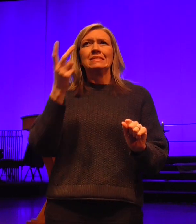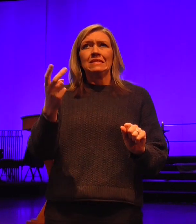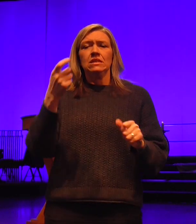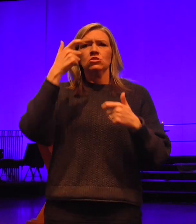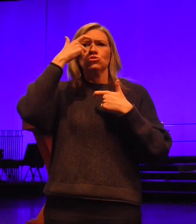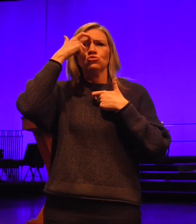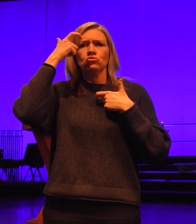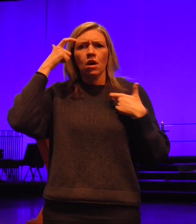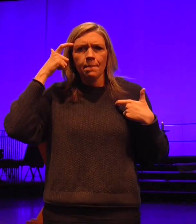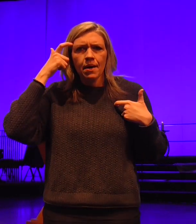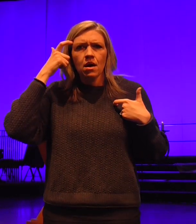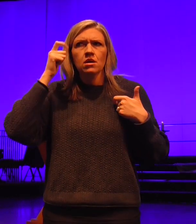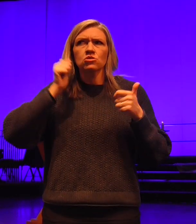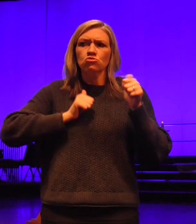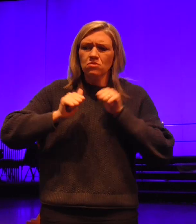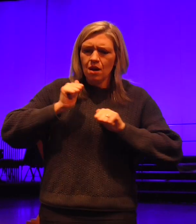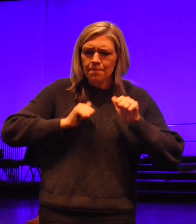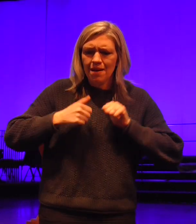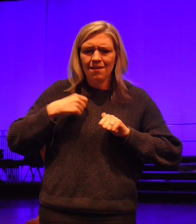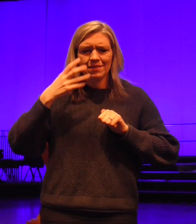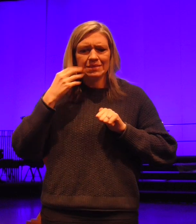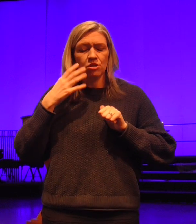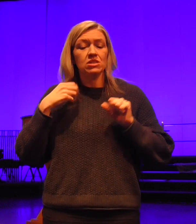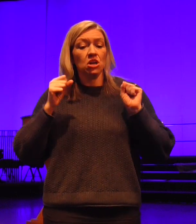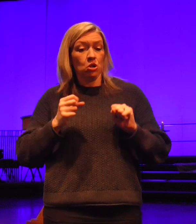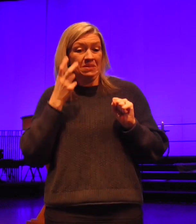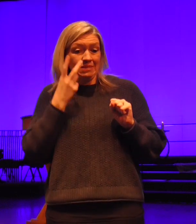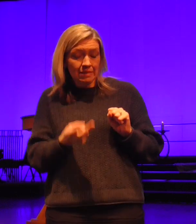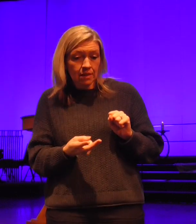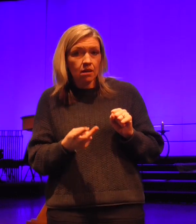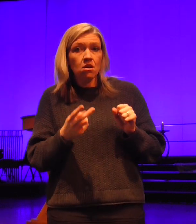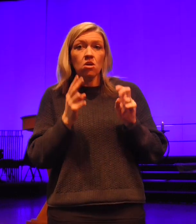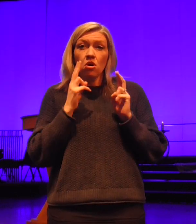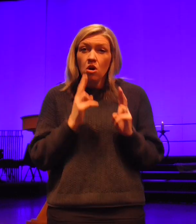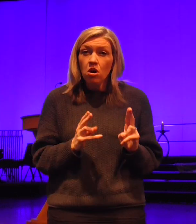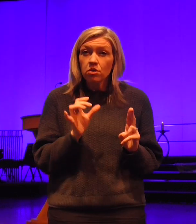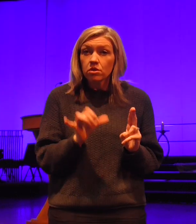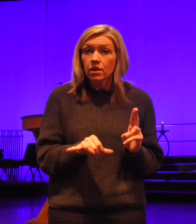I'd experienced it. I could honor it. I could be with